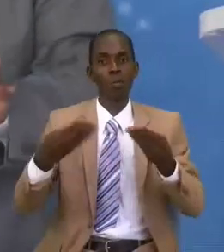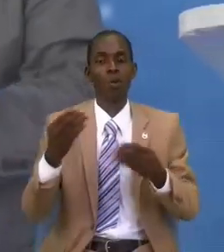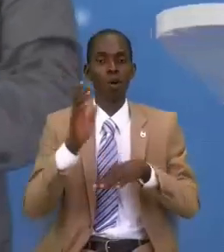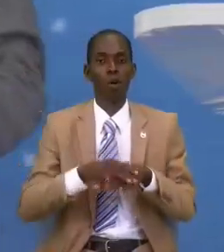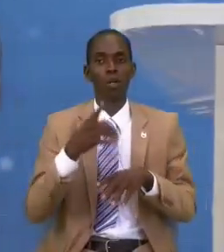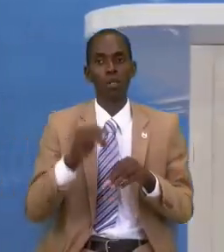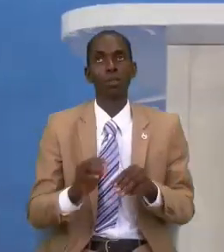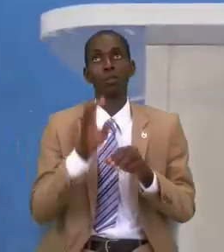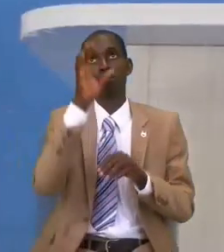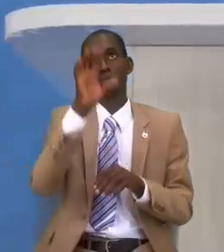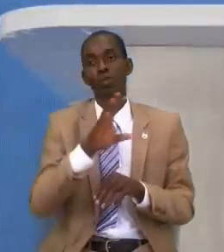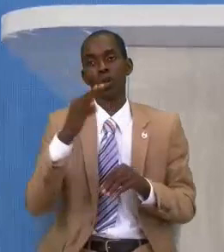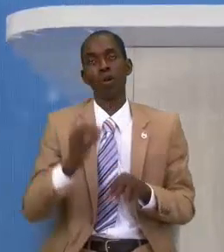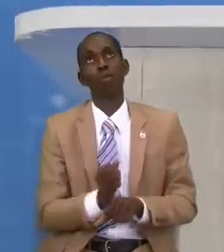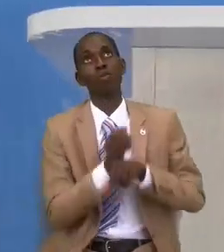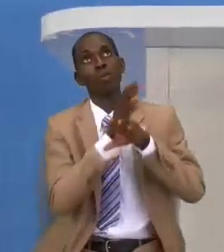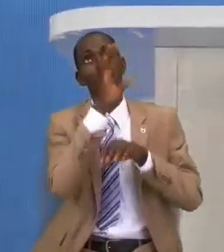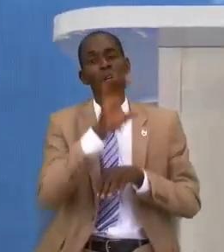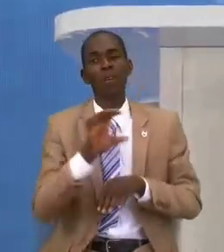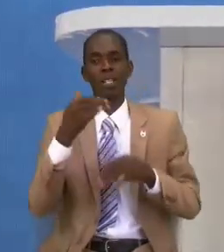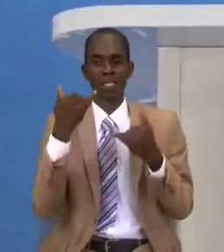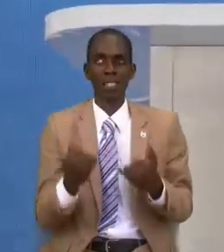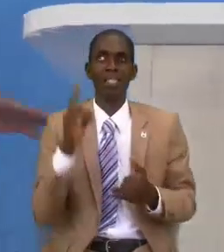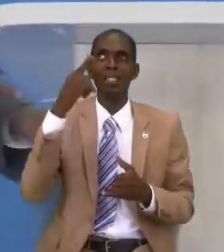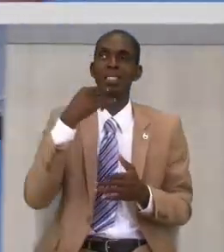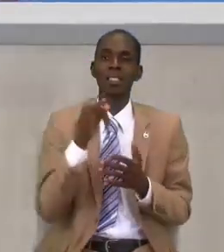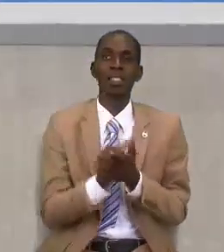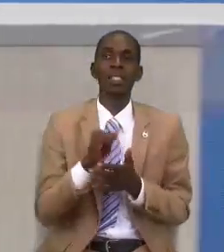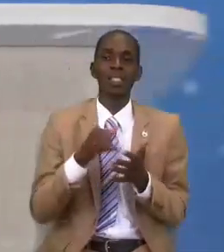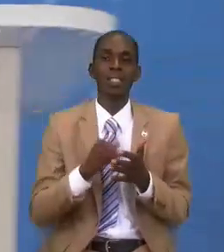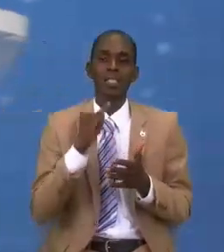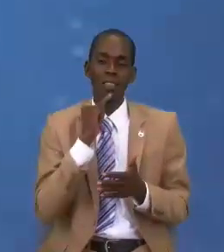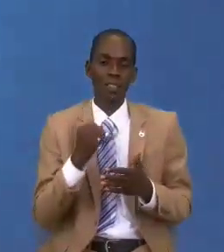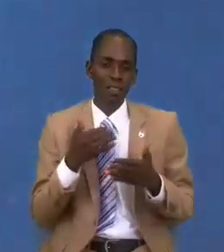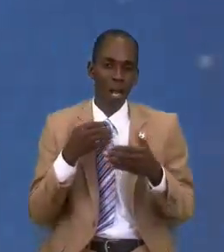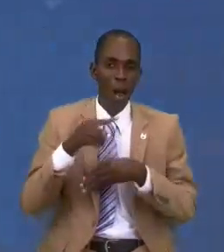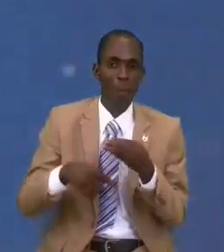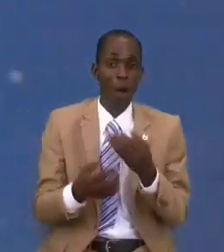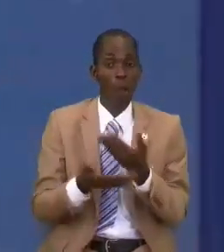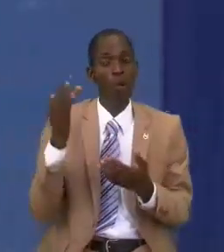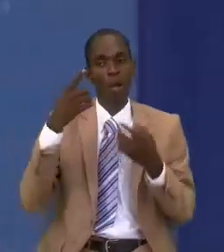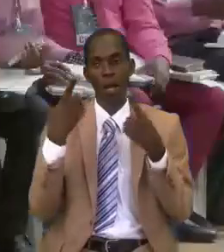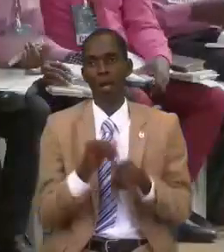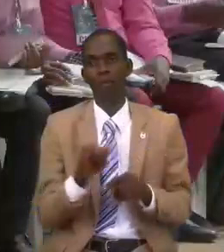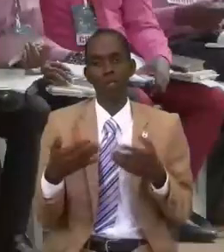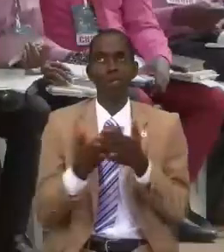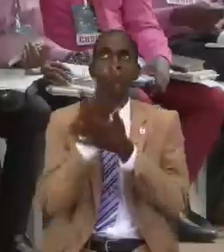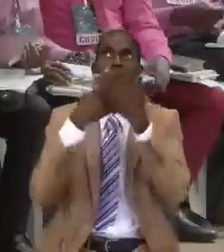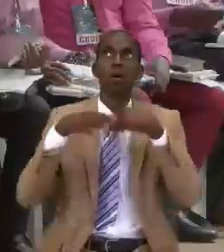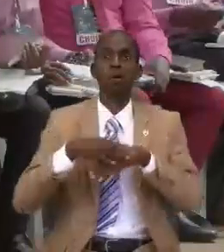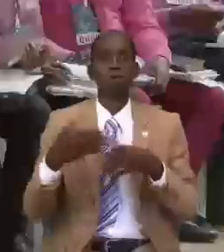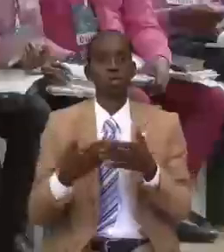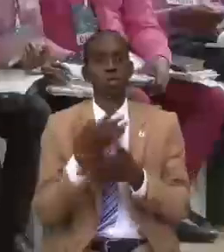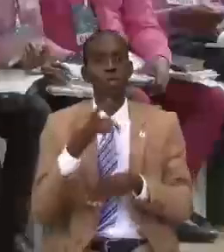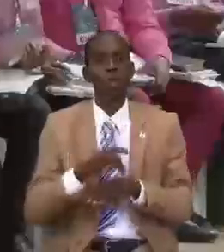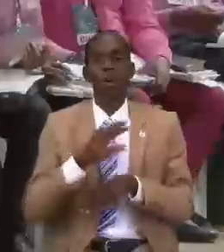it's about to happen. New heavens and a new earth. And everything that needs to be renewed in our lives, it says, they are